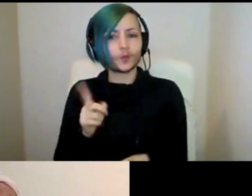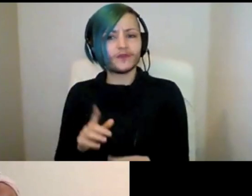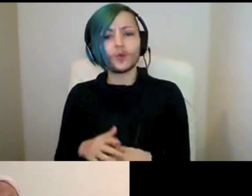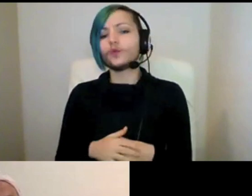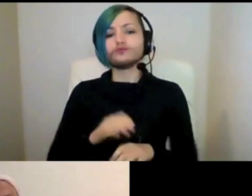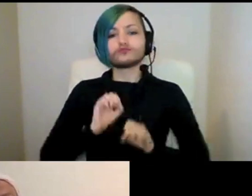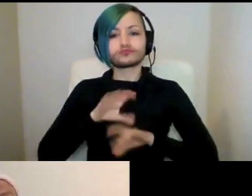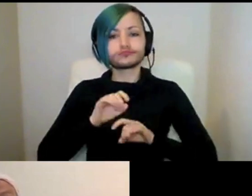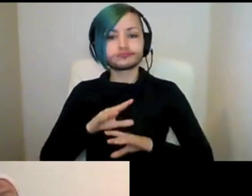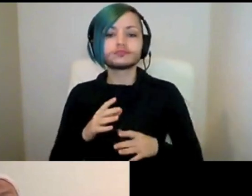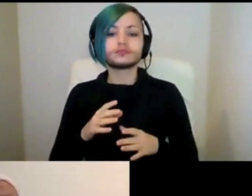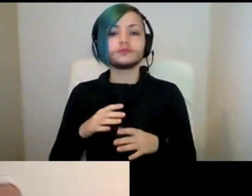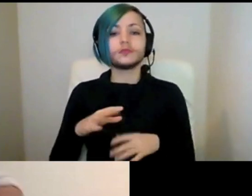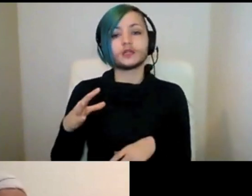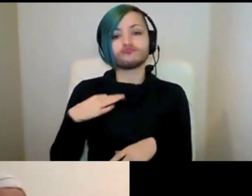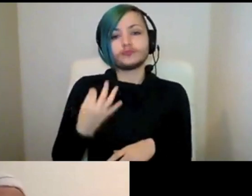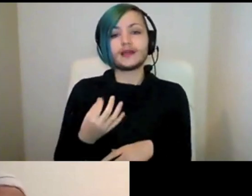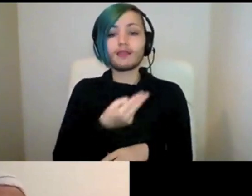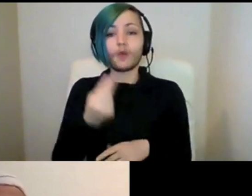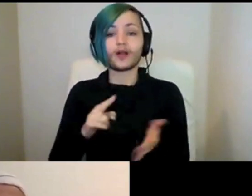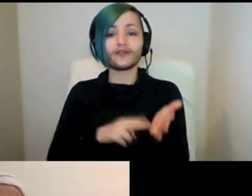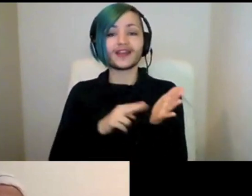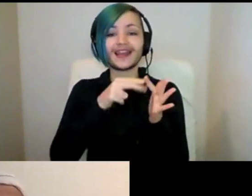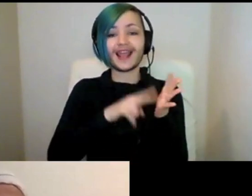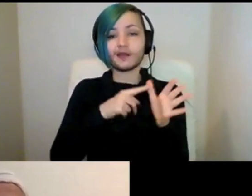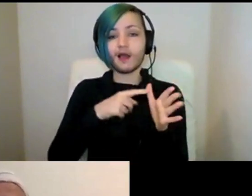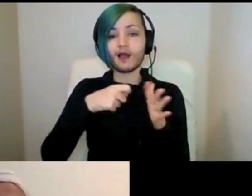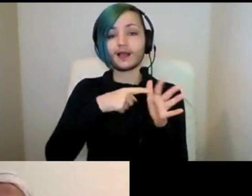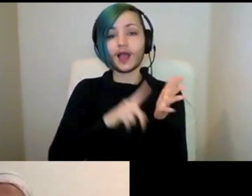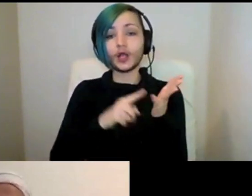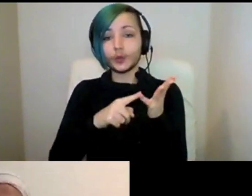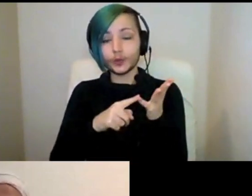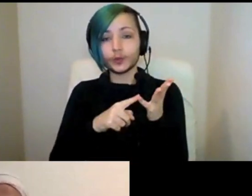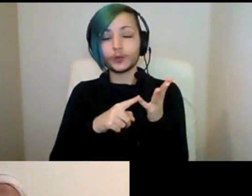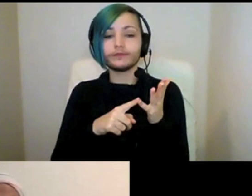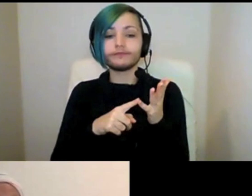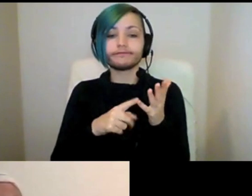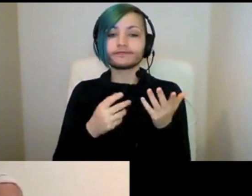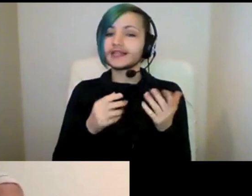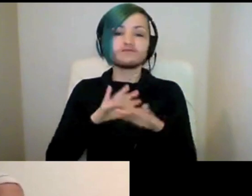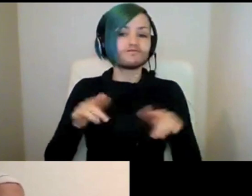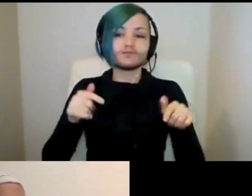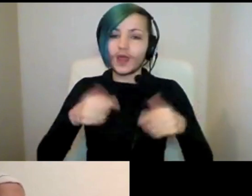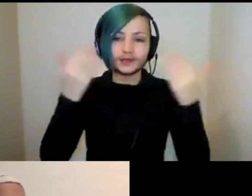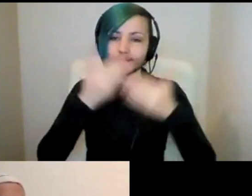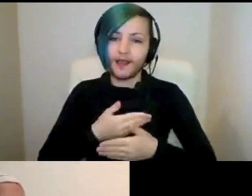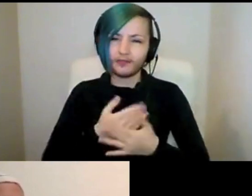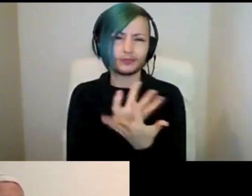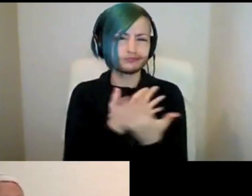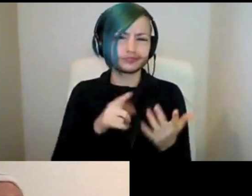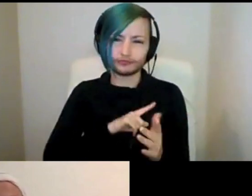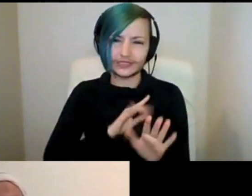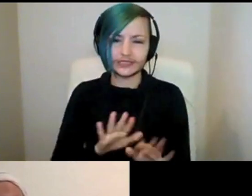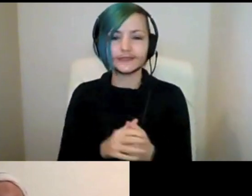represent the artwork of Naina Kalu. So Naina is not with us for multiple reasons,